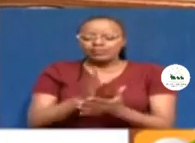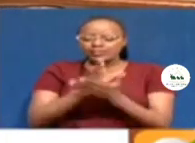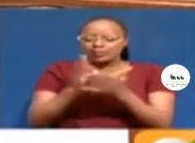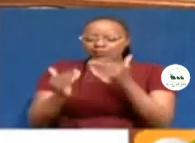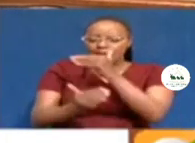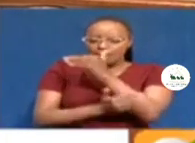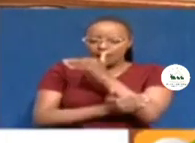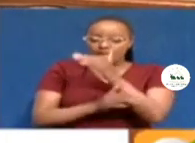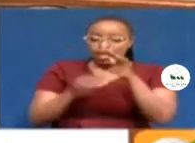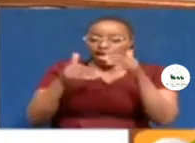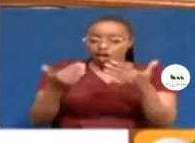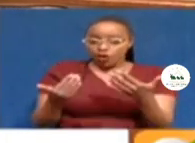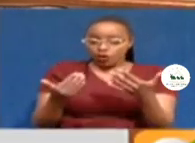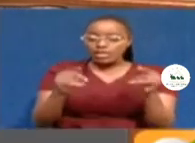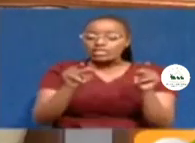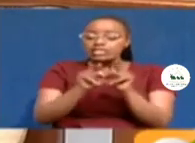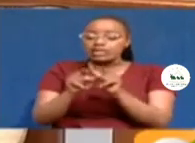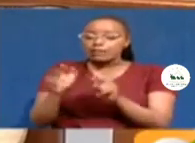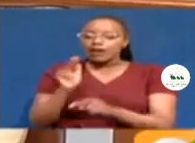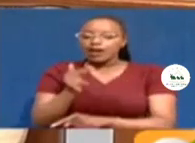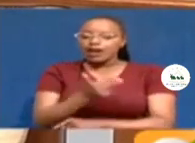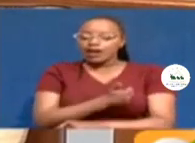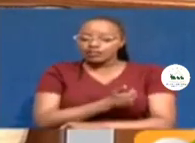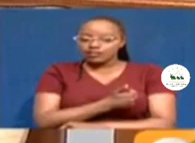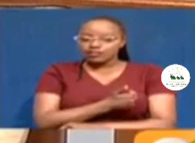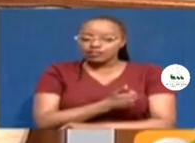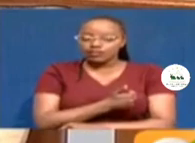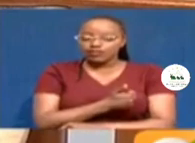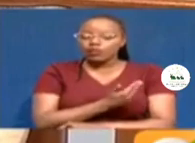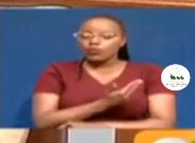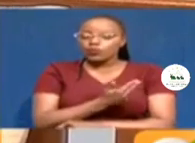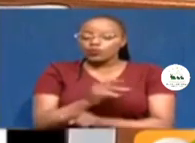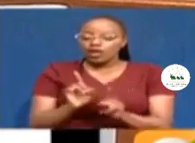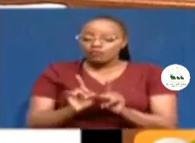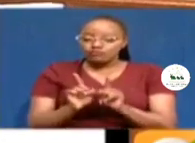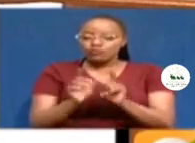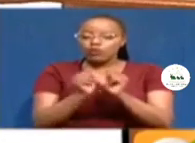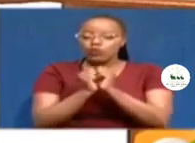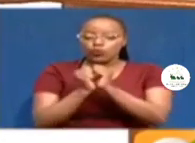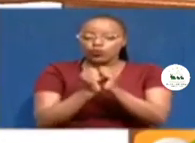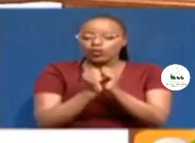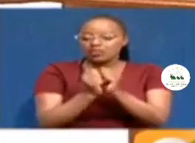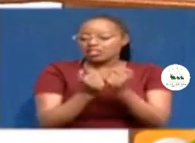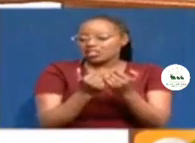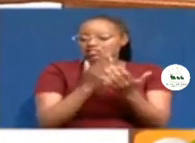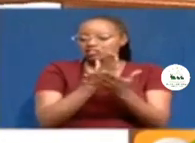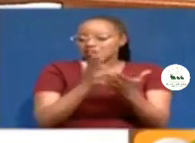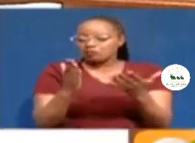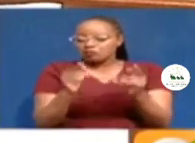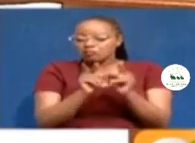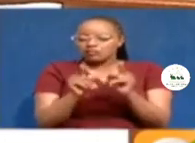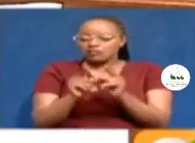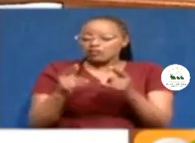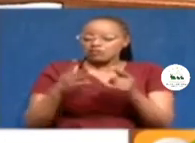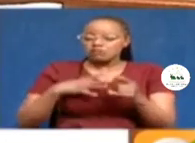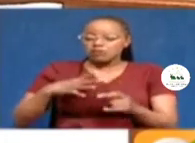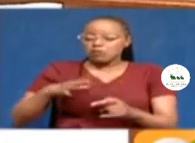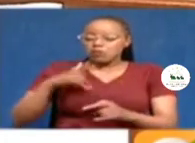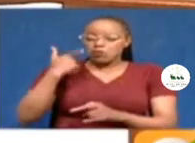Tragic in the sense that we are walking with the delicacy of